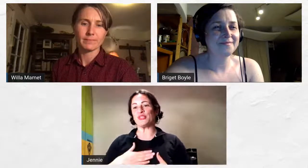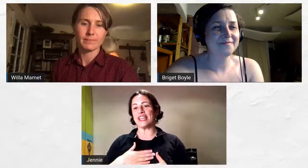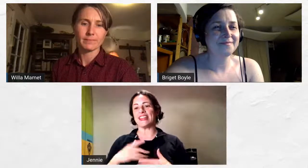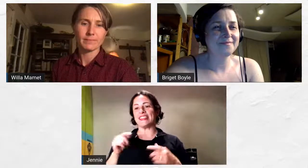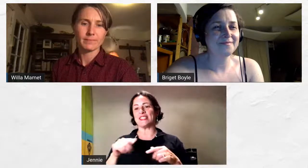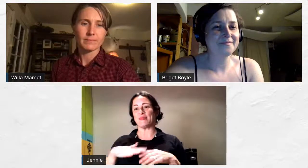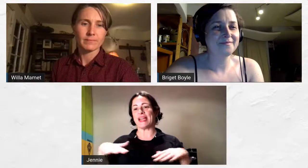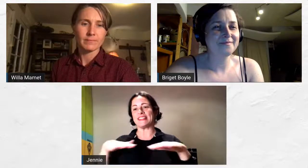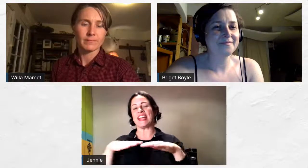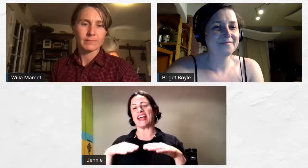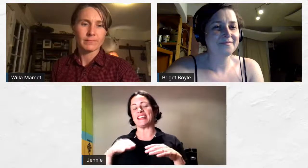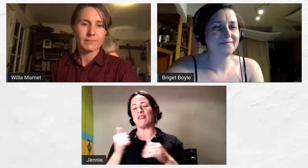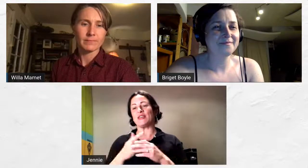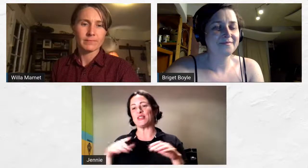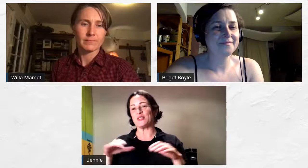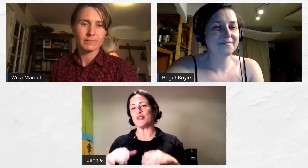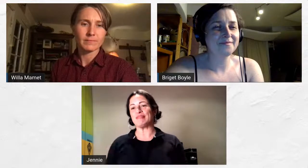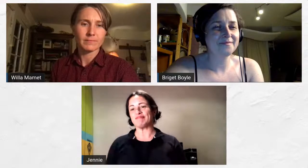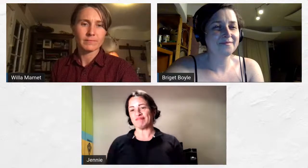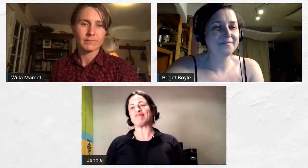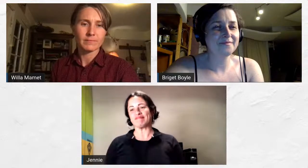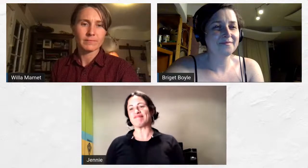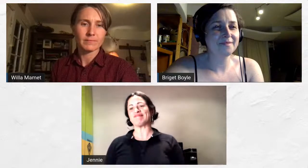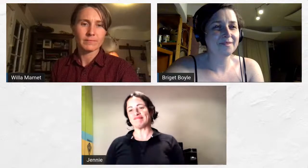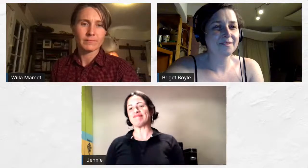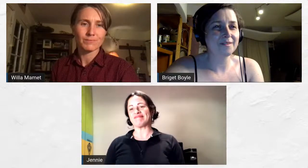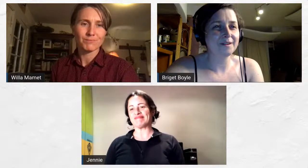really appreciate this space and everything you're doing.